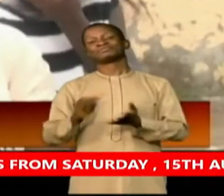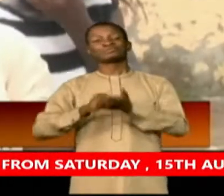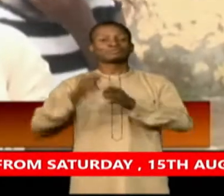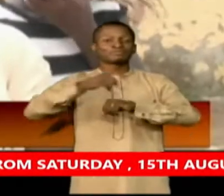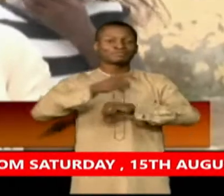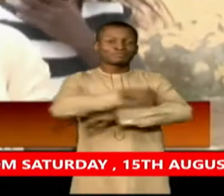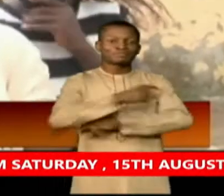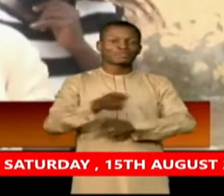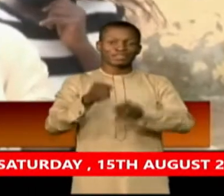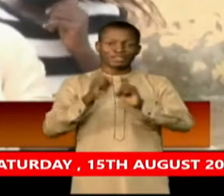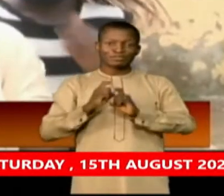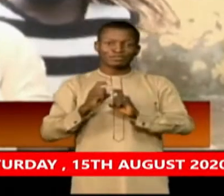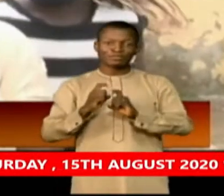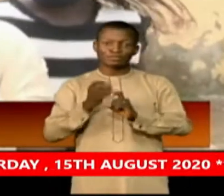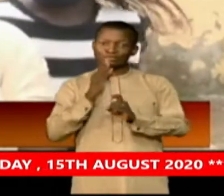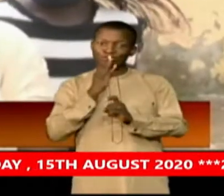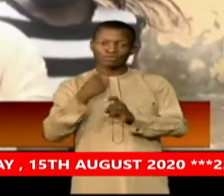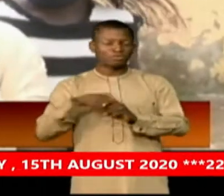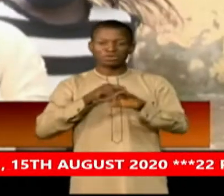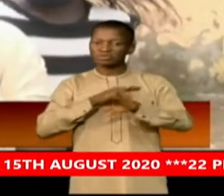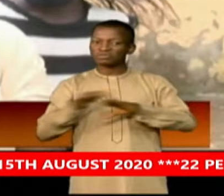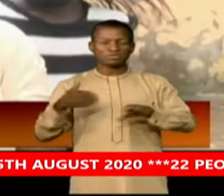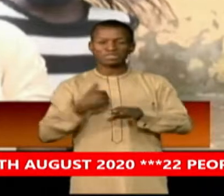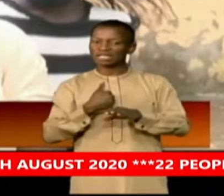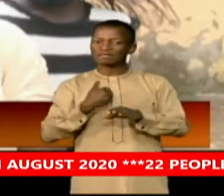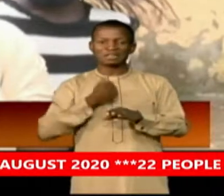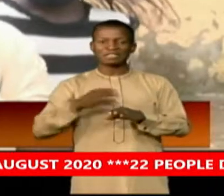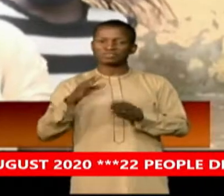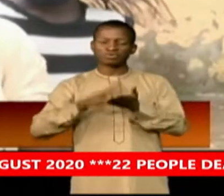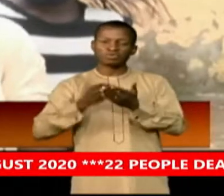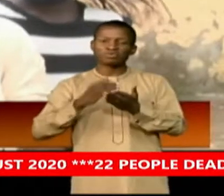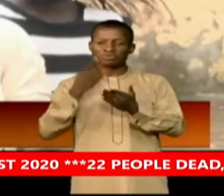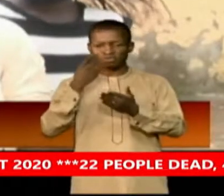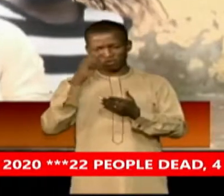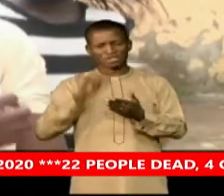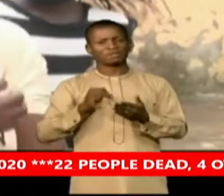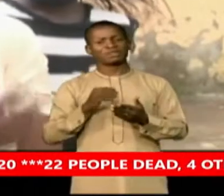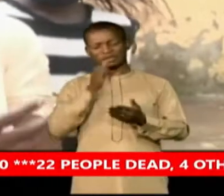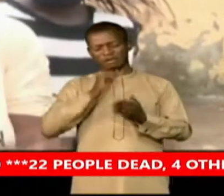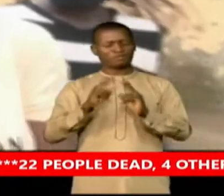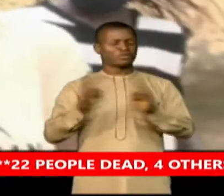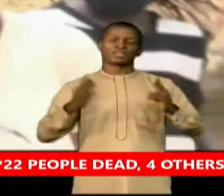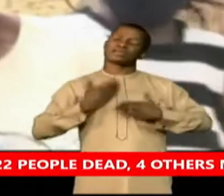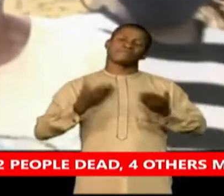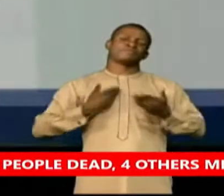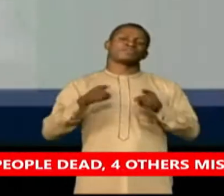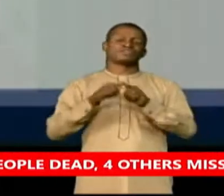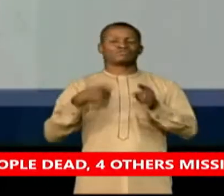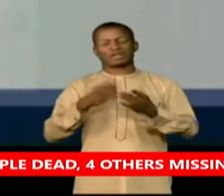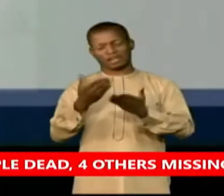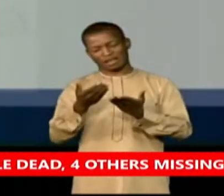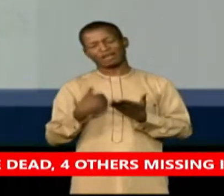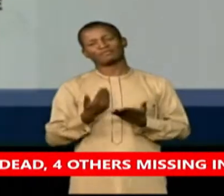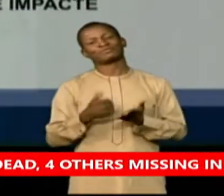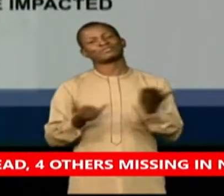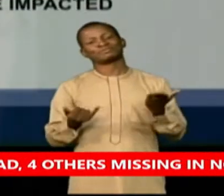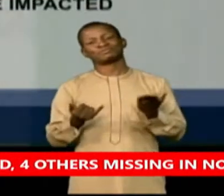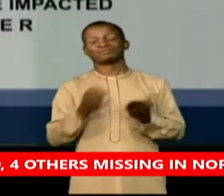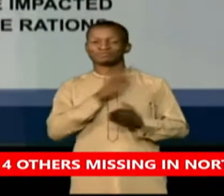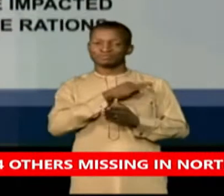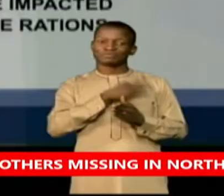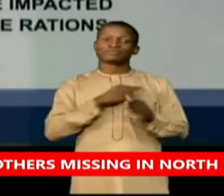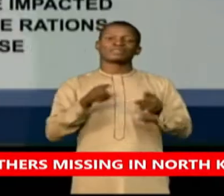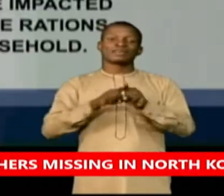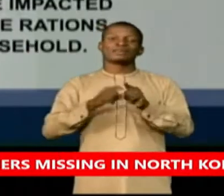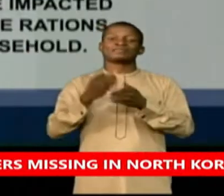gave us that palliative. We don't have anything to cook for them, so we are very happy as we have the palliative. The beneficiaries are part